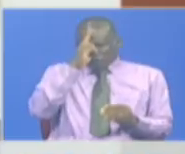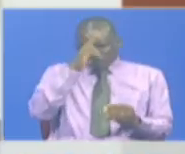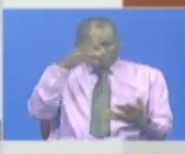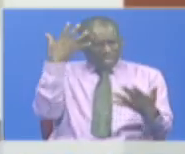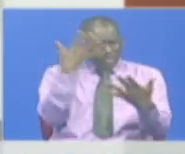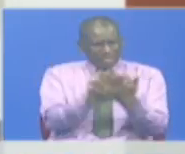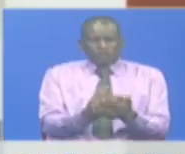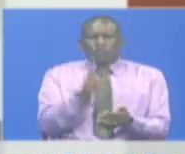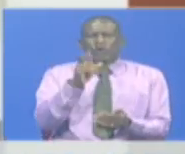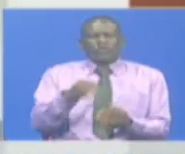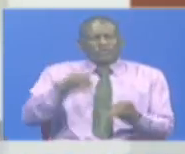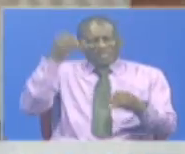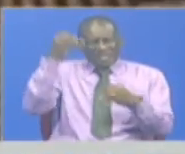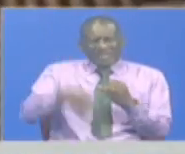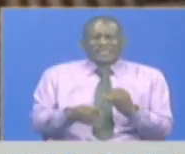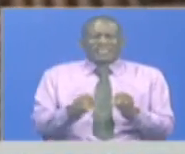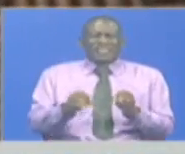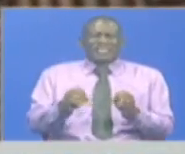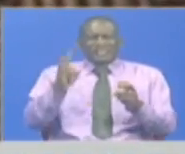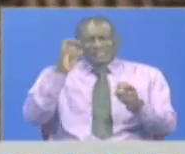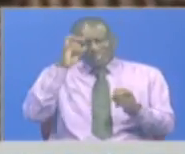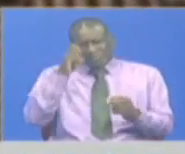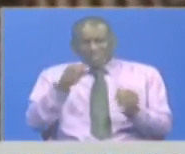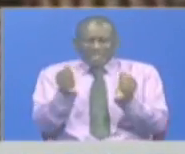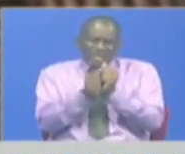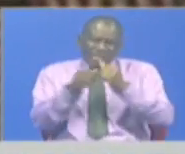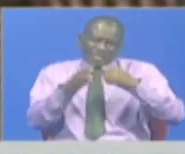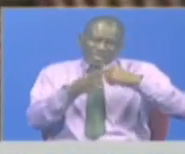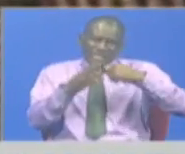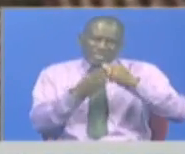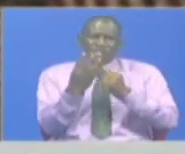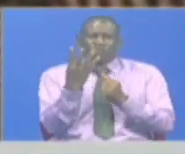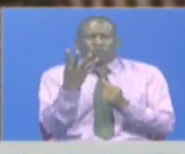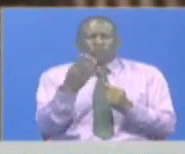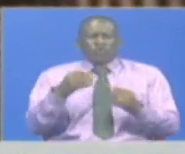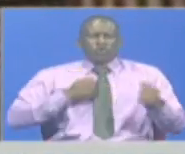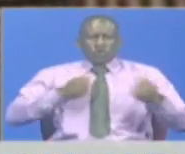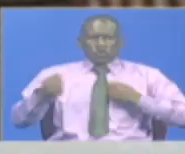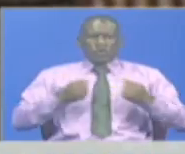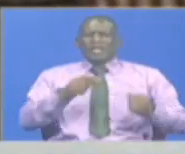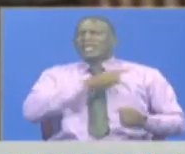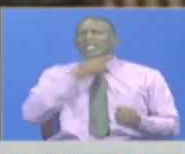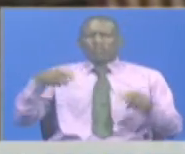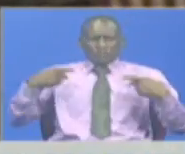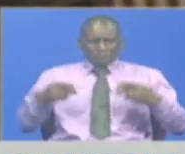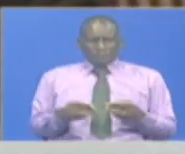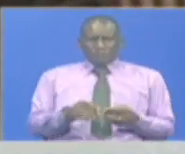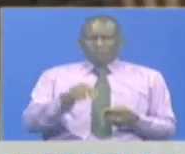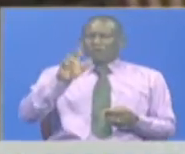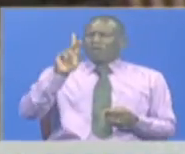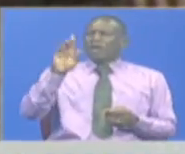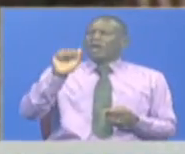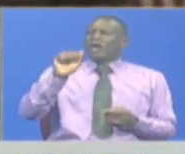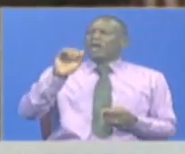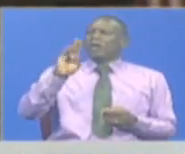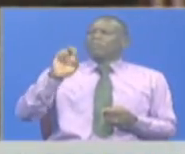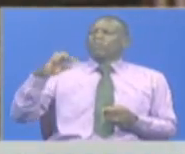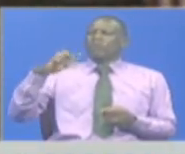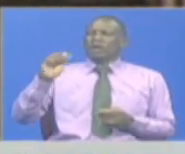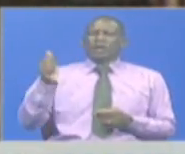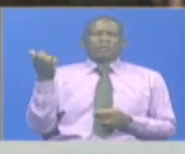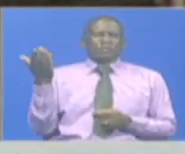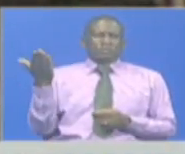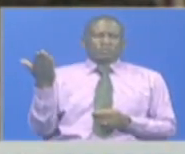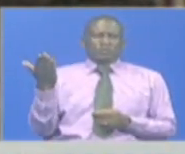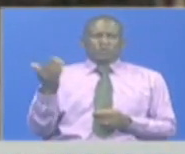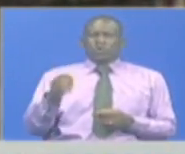one of the last key suspects in the 1994 Rwandan genocide. Felicien Kabuga, once one of Rwanda's